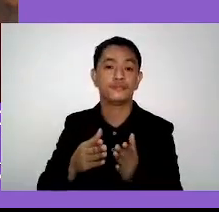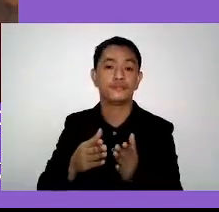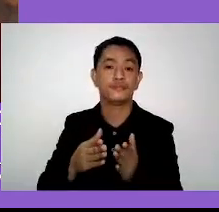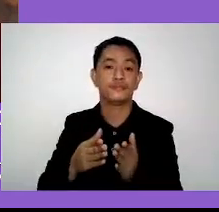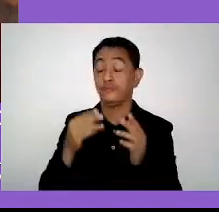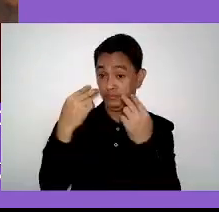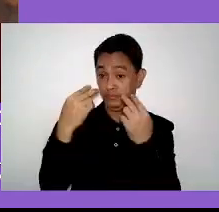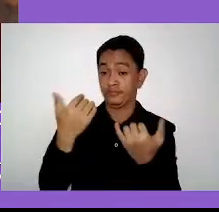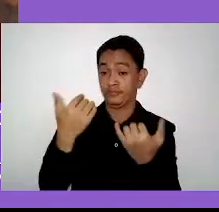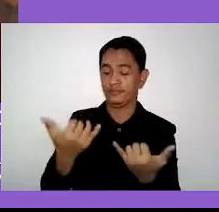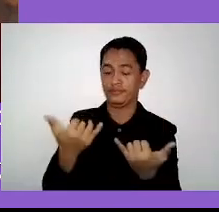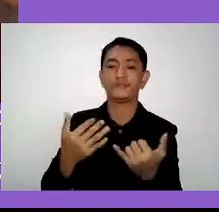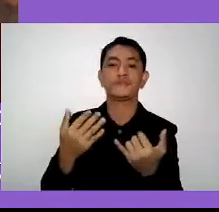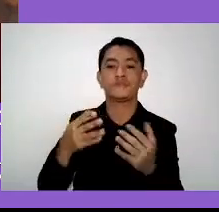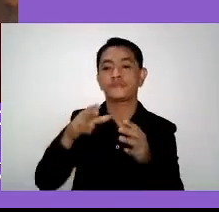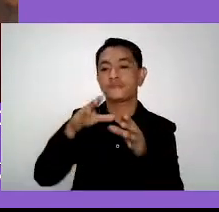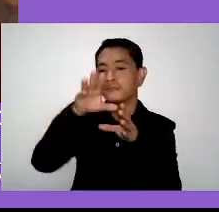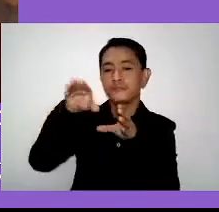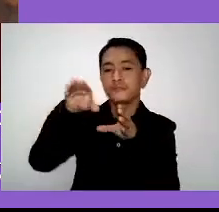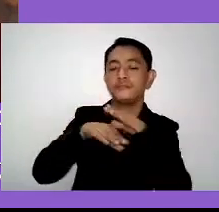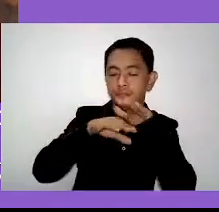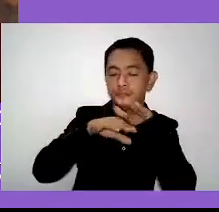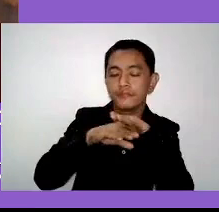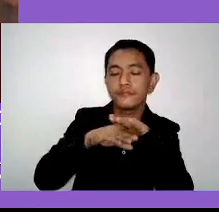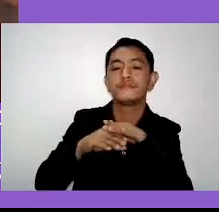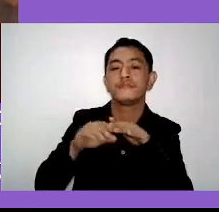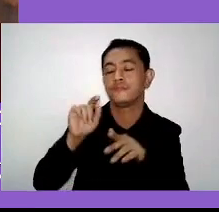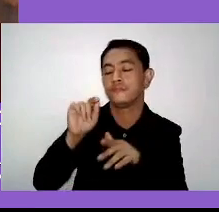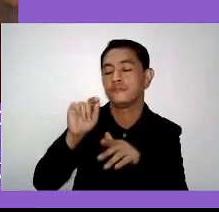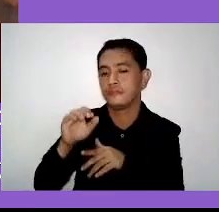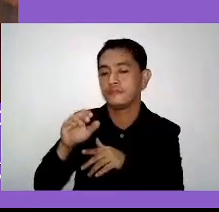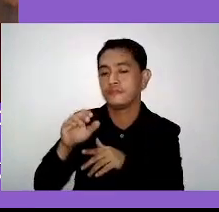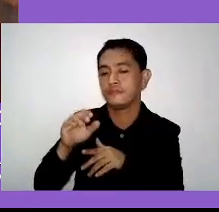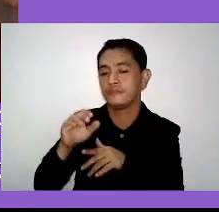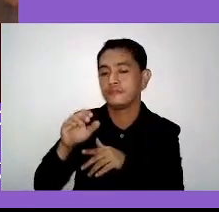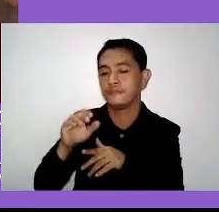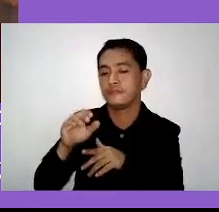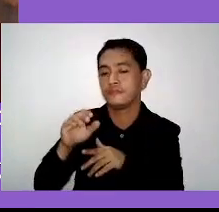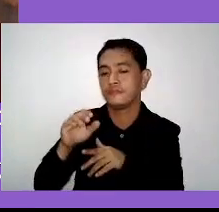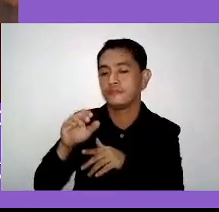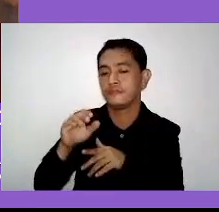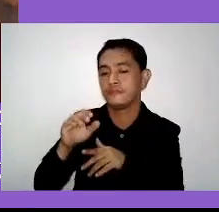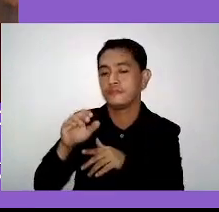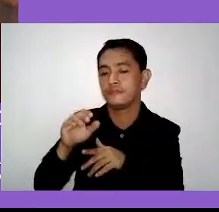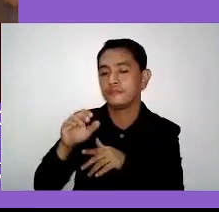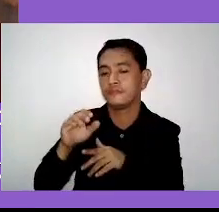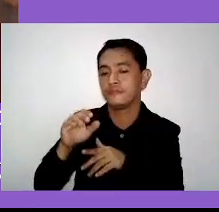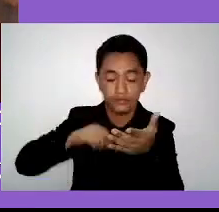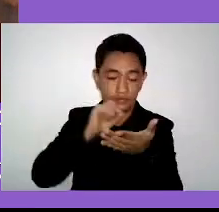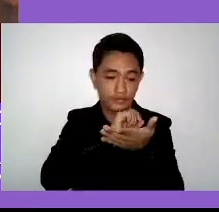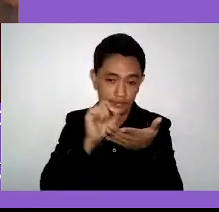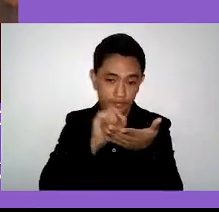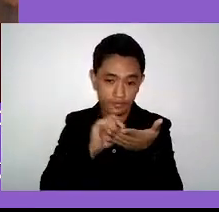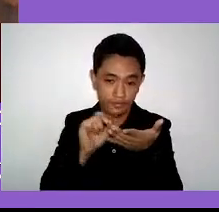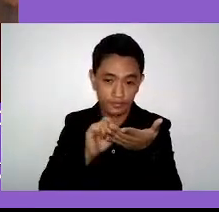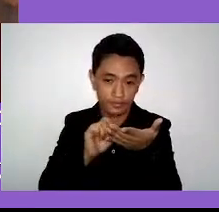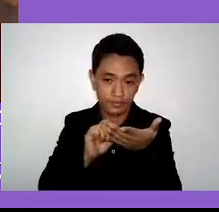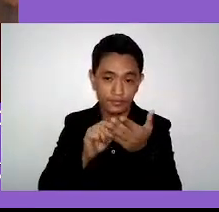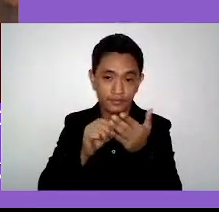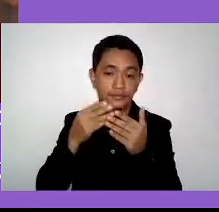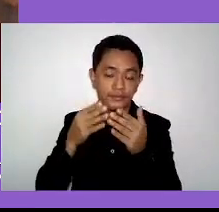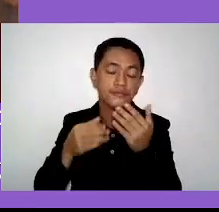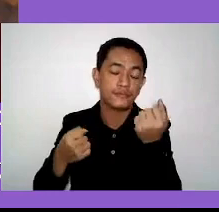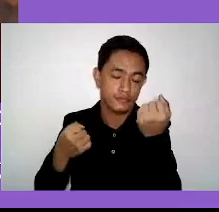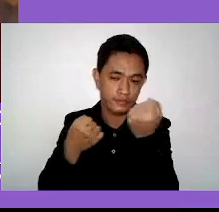Good morning to all the teachers, parents, and learners who tuned in. We hope today's inclusion and accessibility track on learners